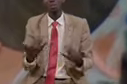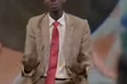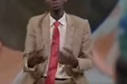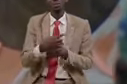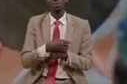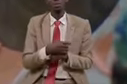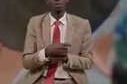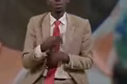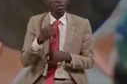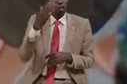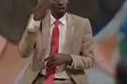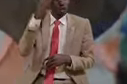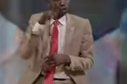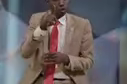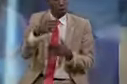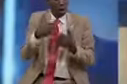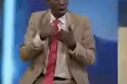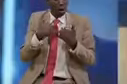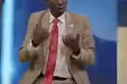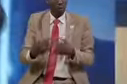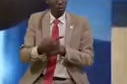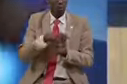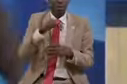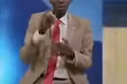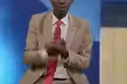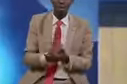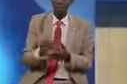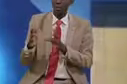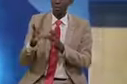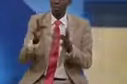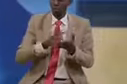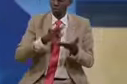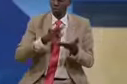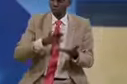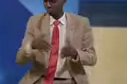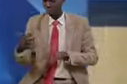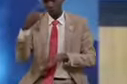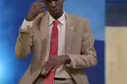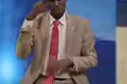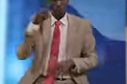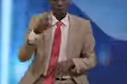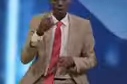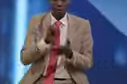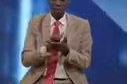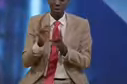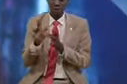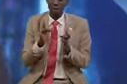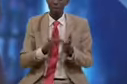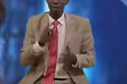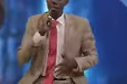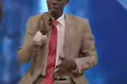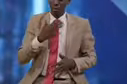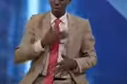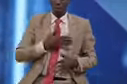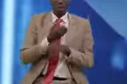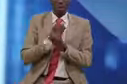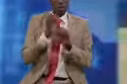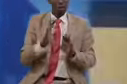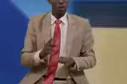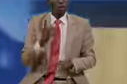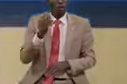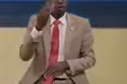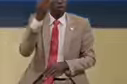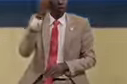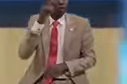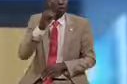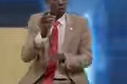me, the knowledge you have today that Jesus is my Savior, the knowledge you have today that it